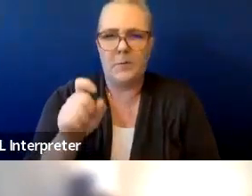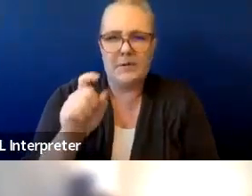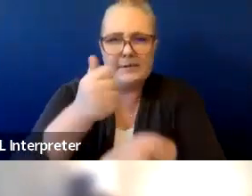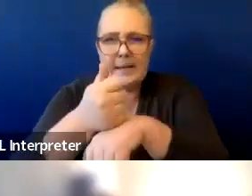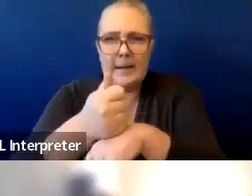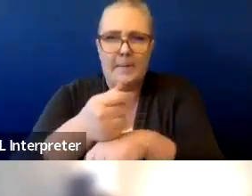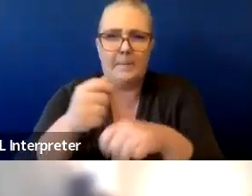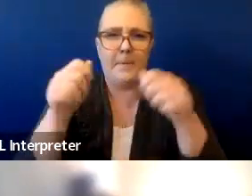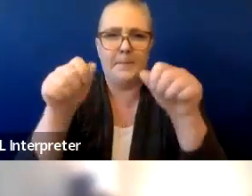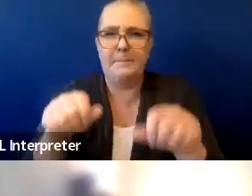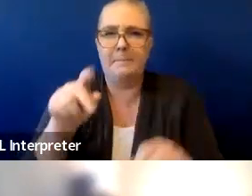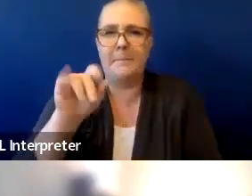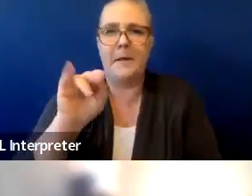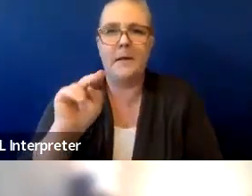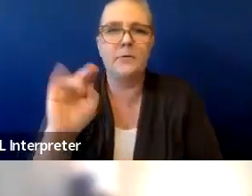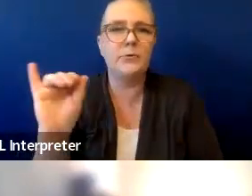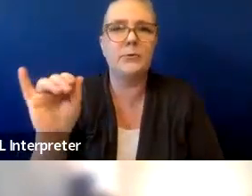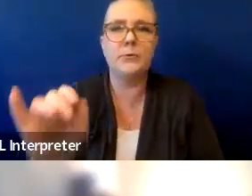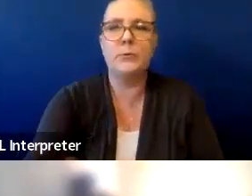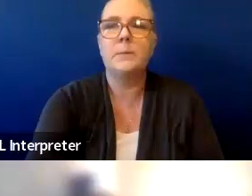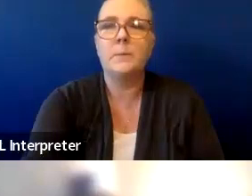can see them as well.